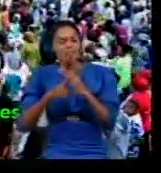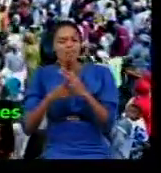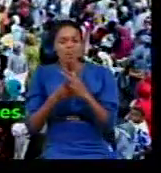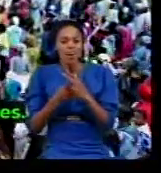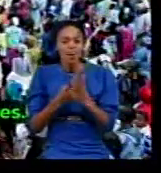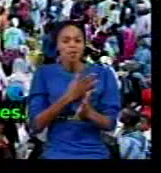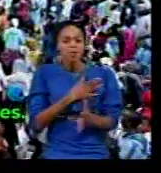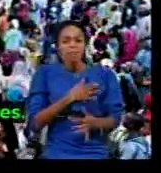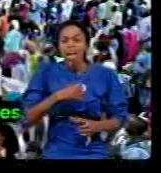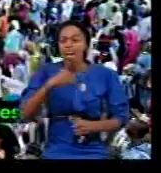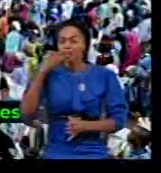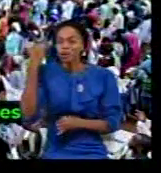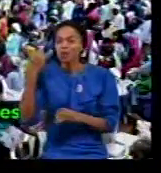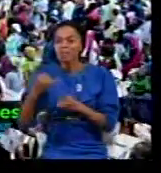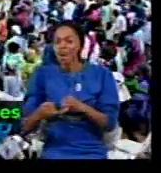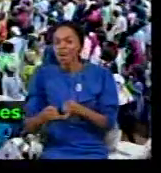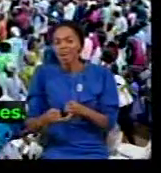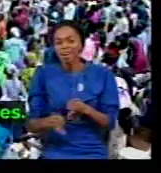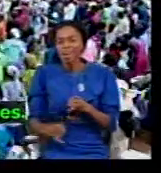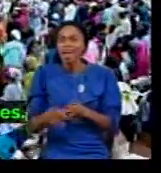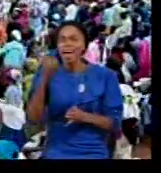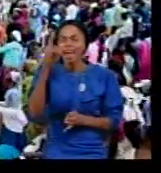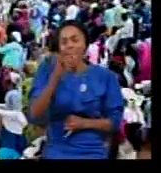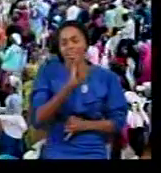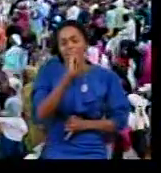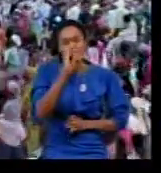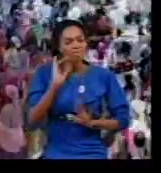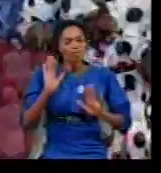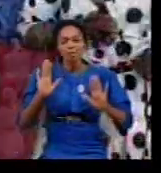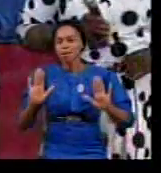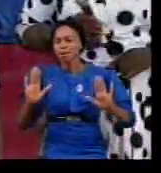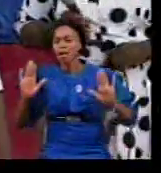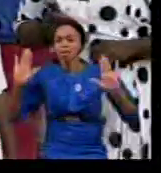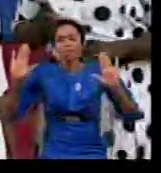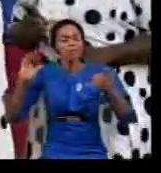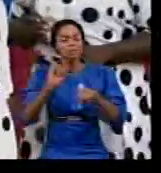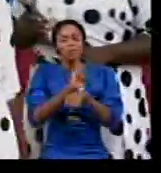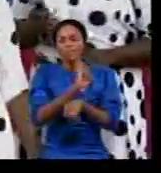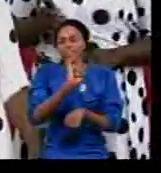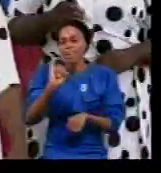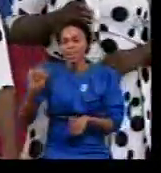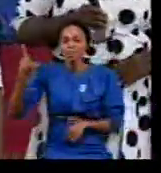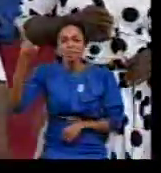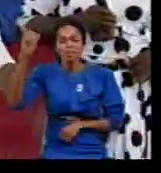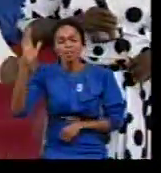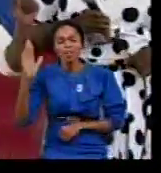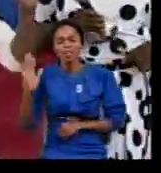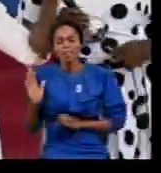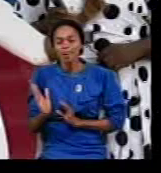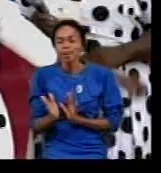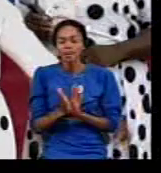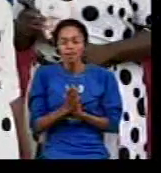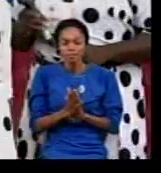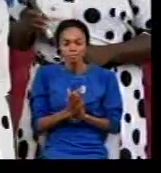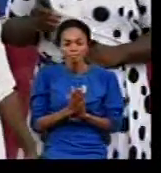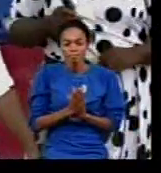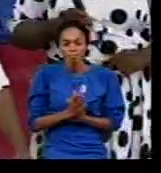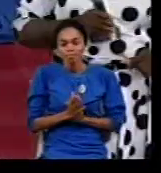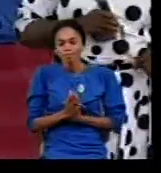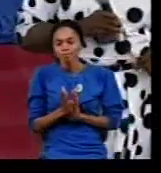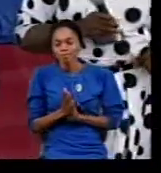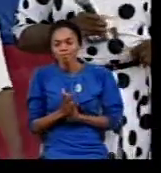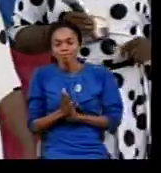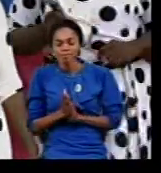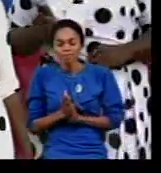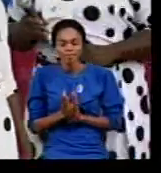truth? All truth. He'll guide us into all truth. Truth about heaven, and truth about salvation, and truth about sanctification, and truth about